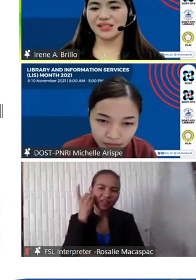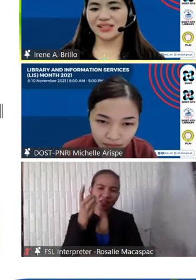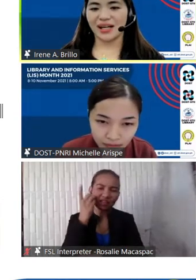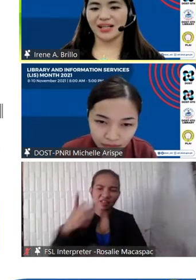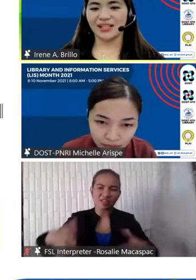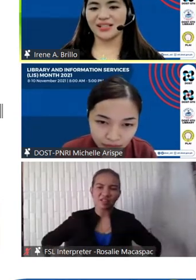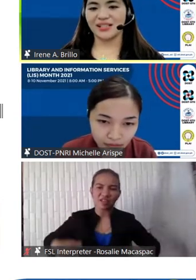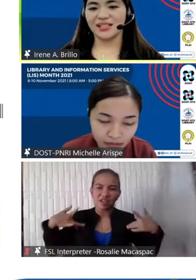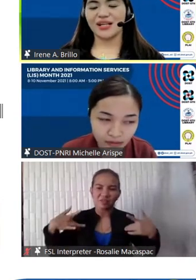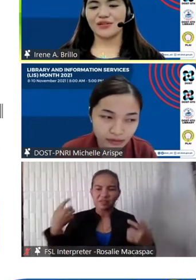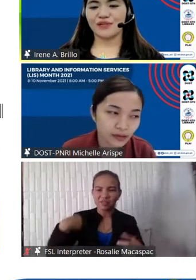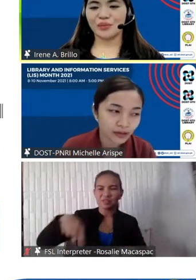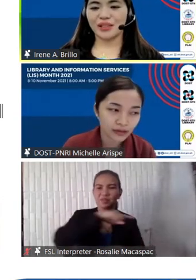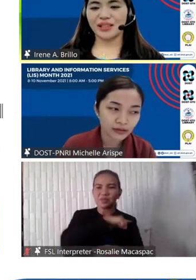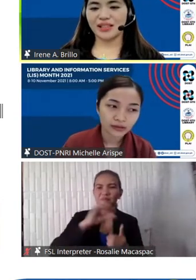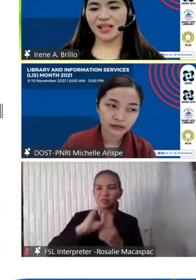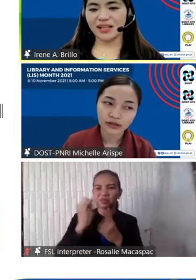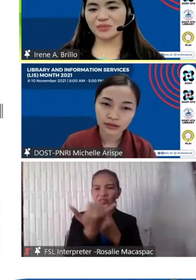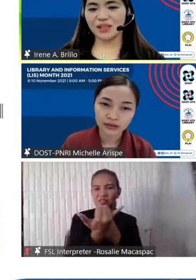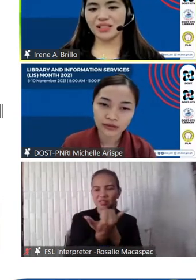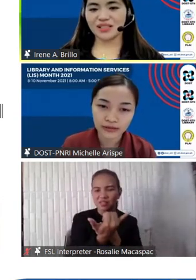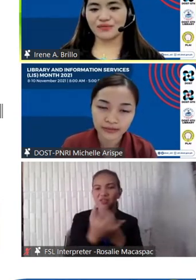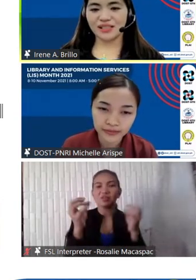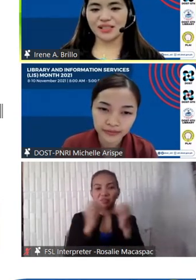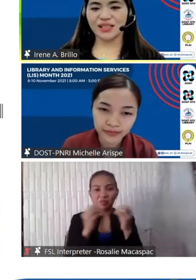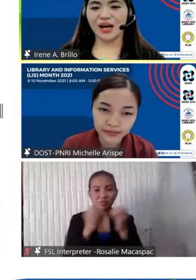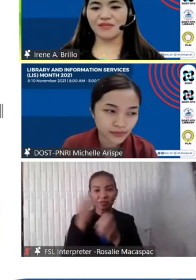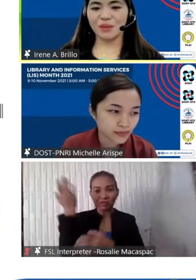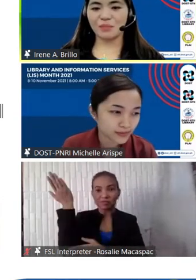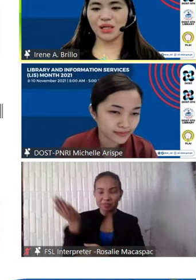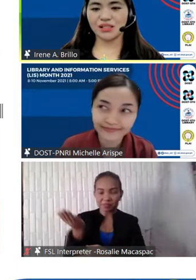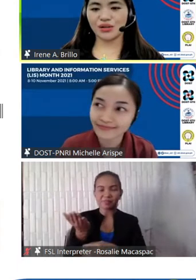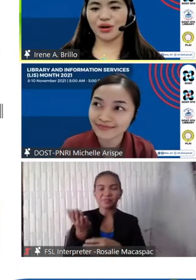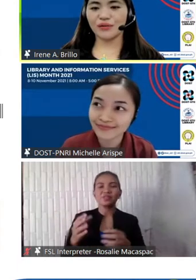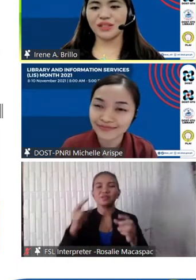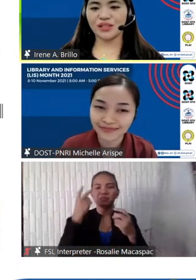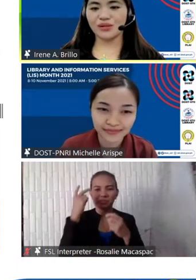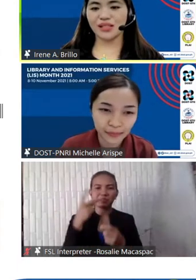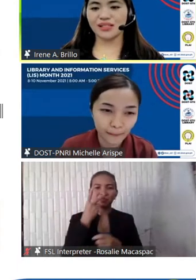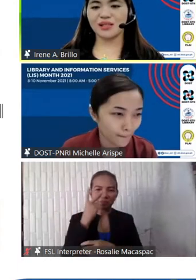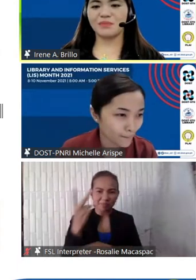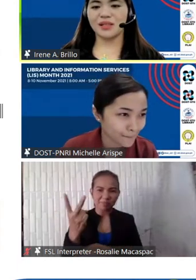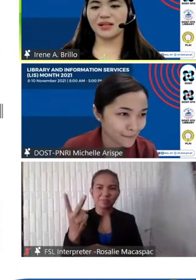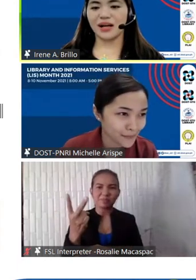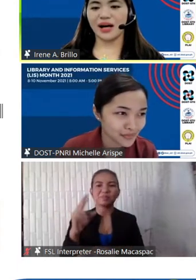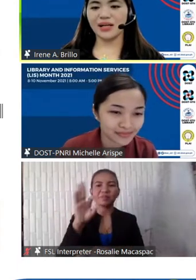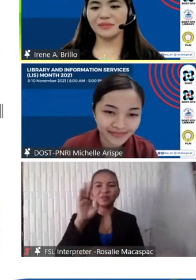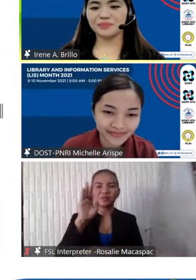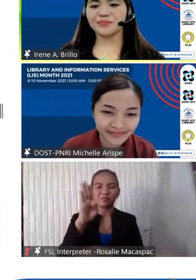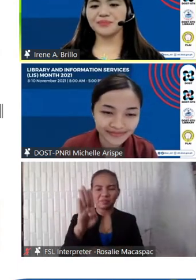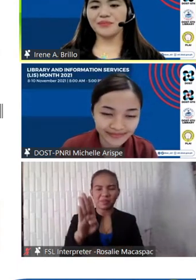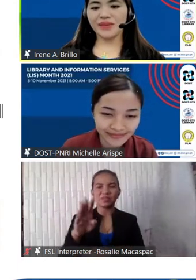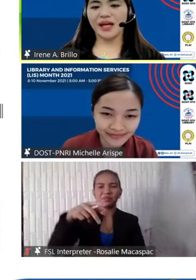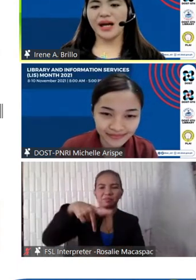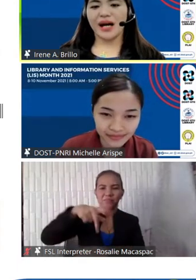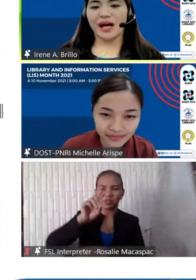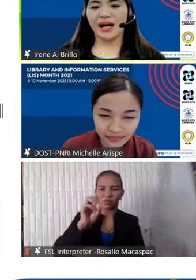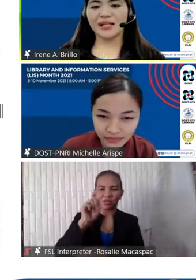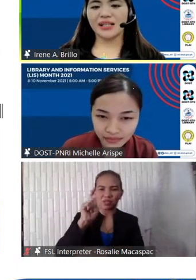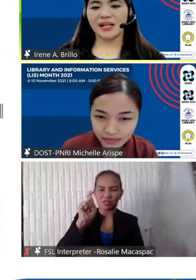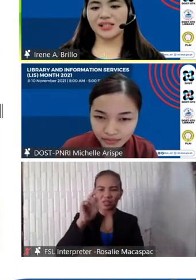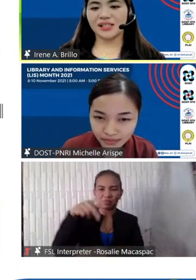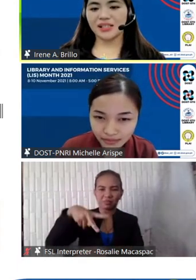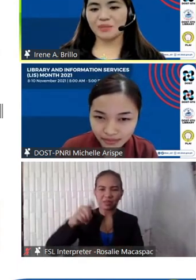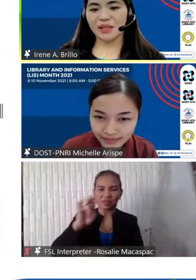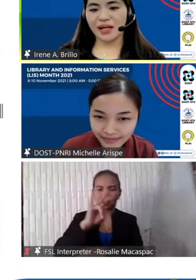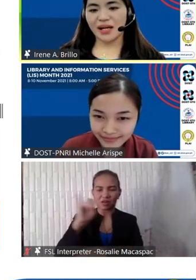our society. For more details, please visit the FB page of DOST-PNRI